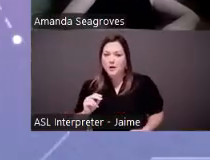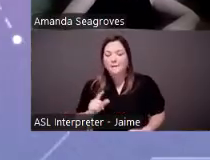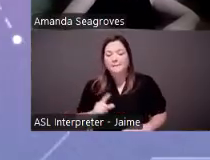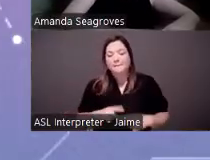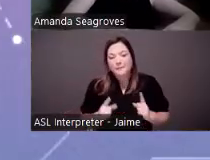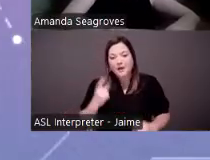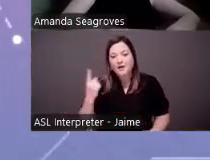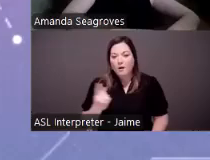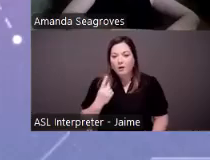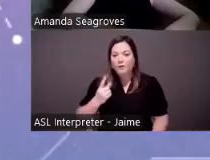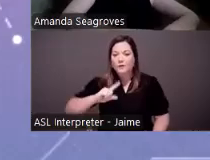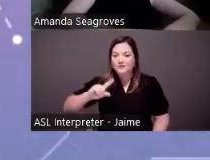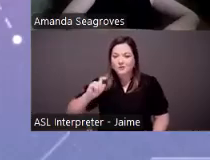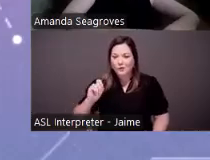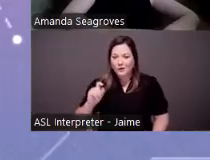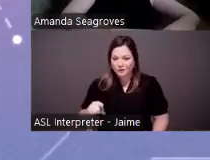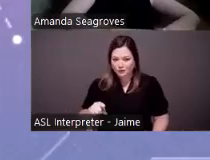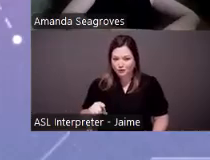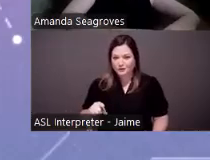of, like